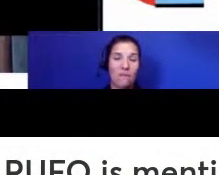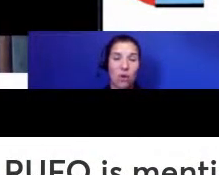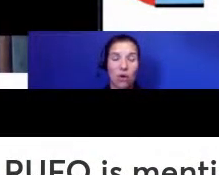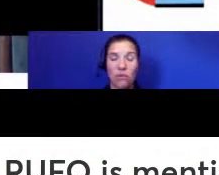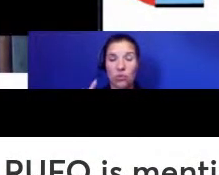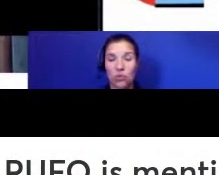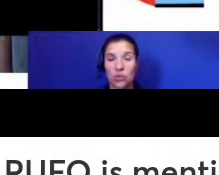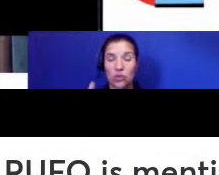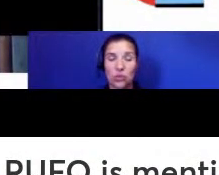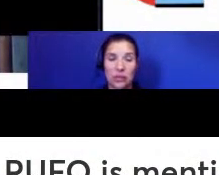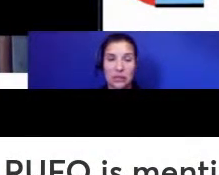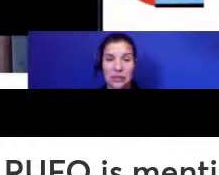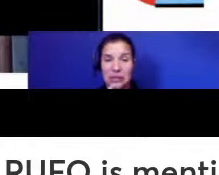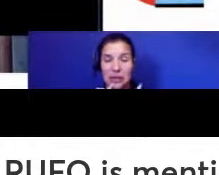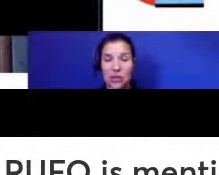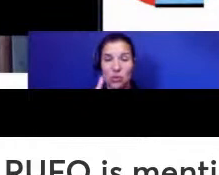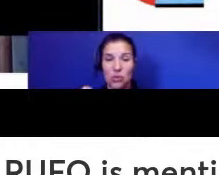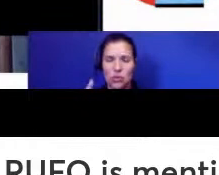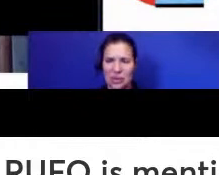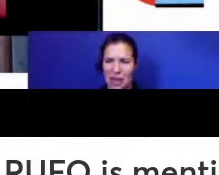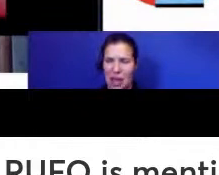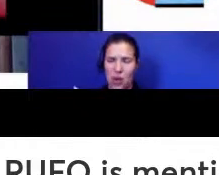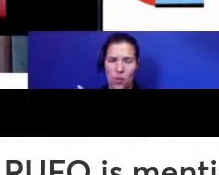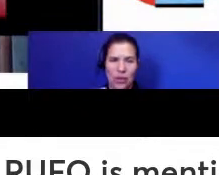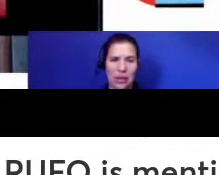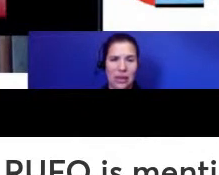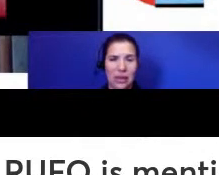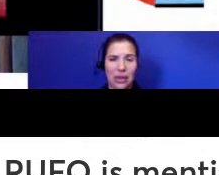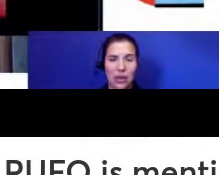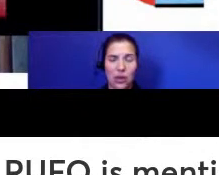answer the question, how did we get here?